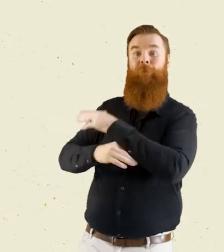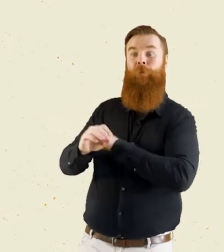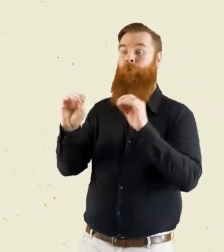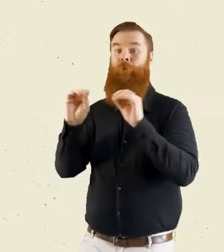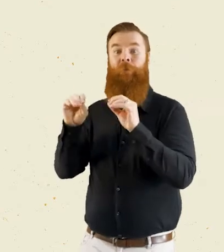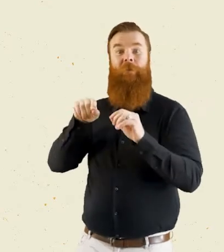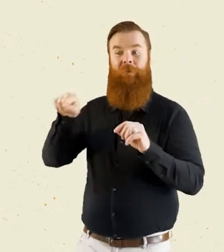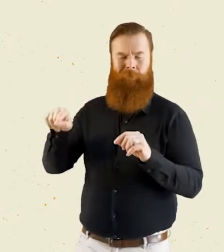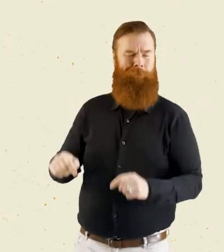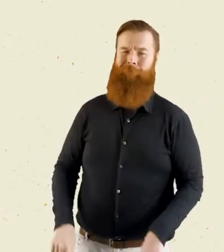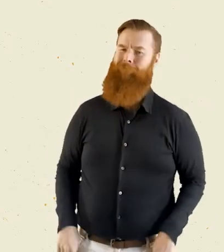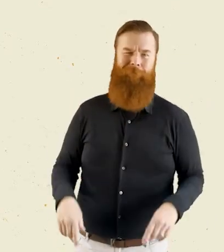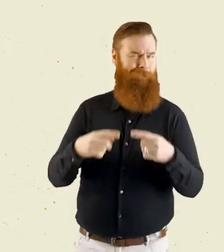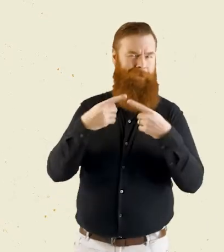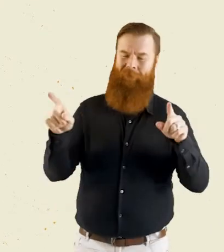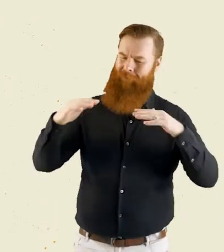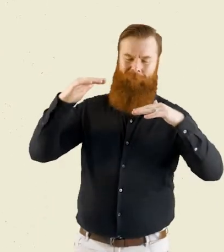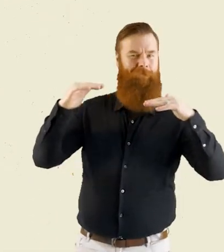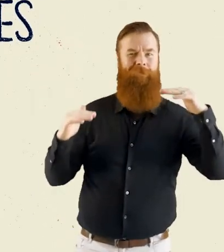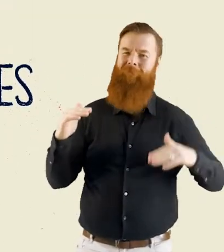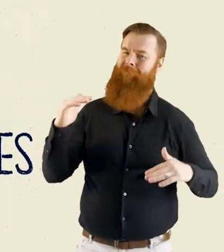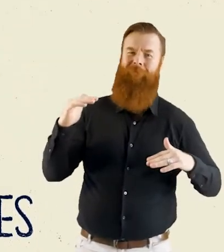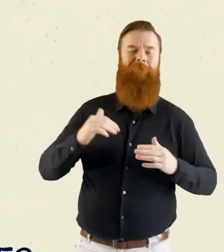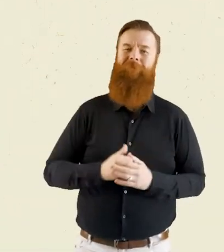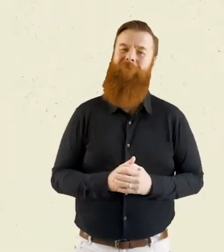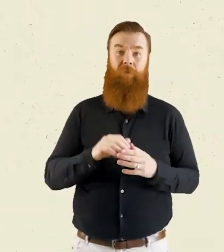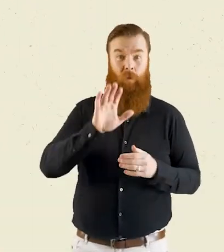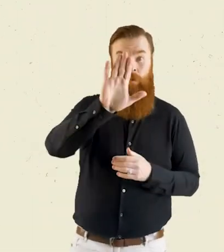proficiency in reading than those without disabilities.